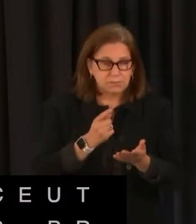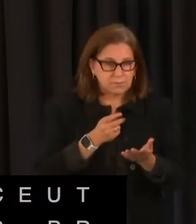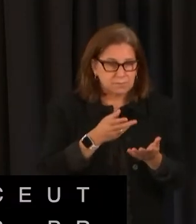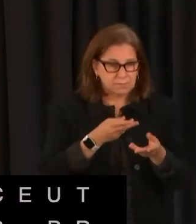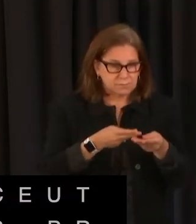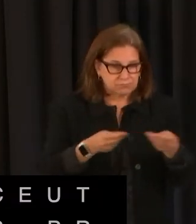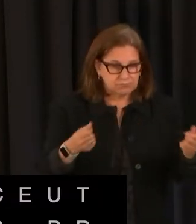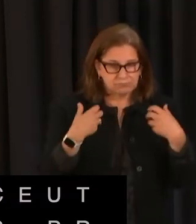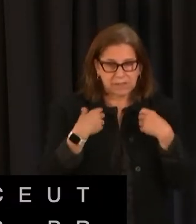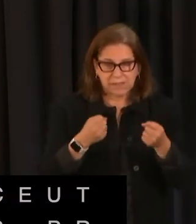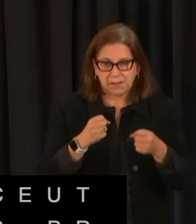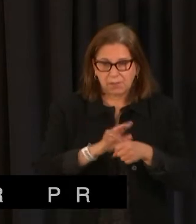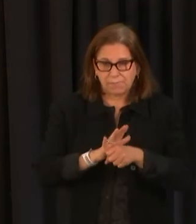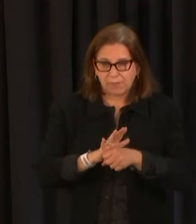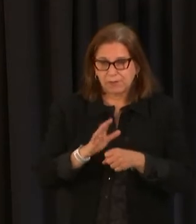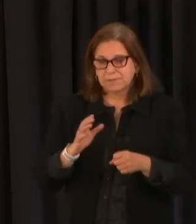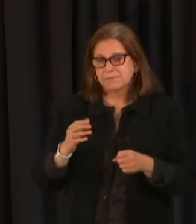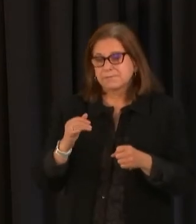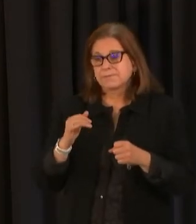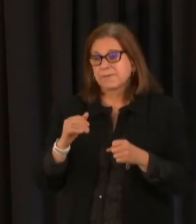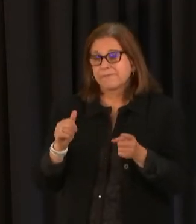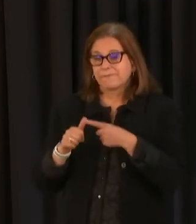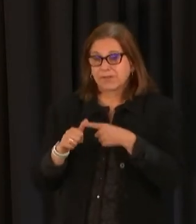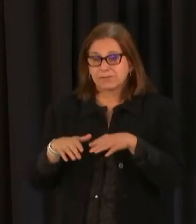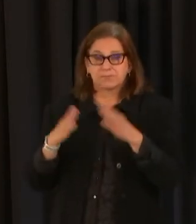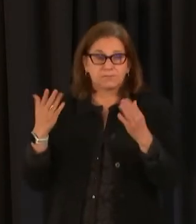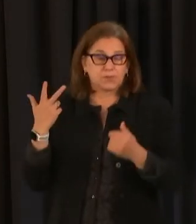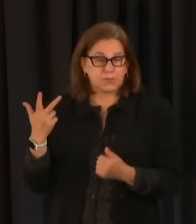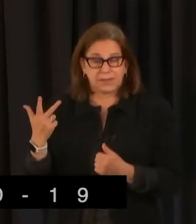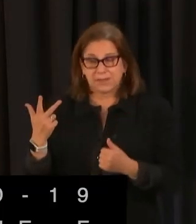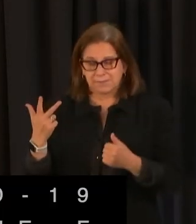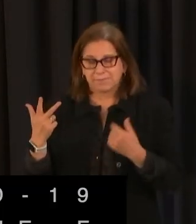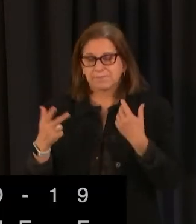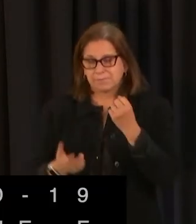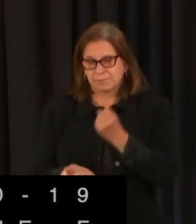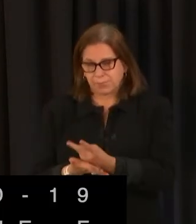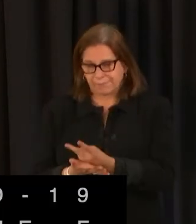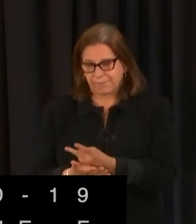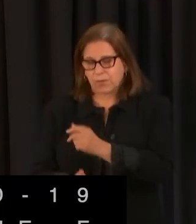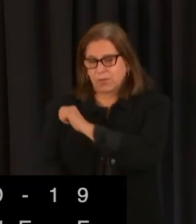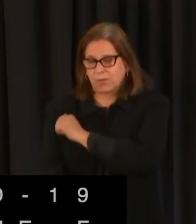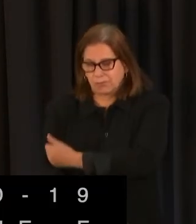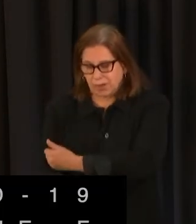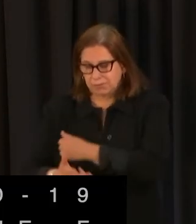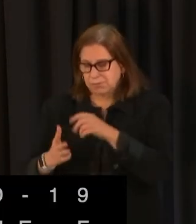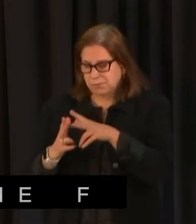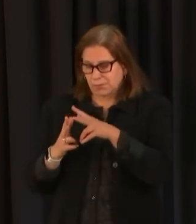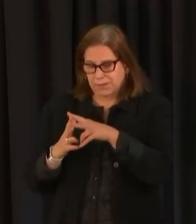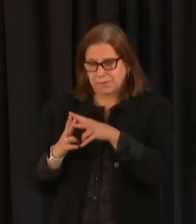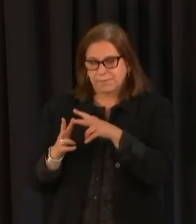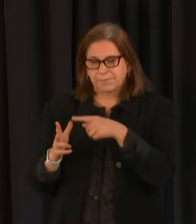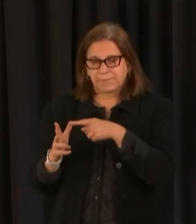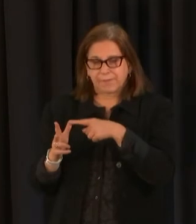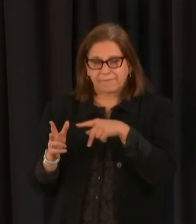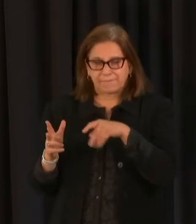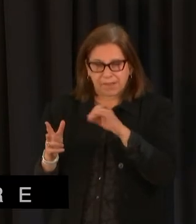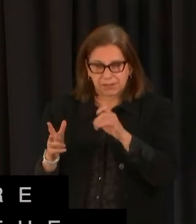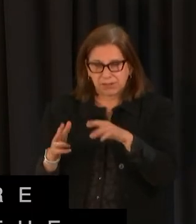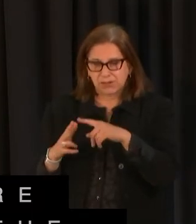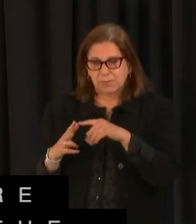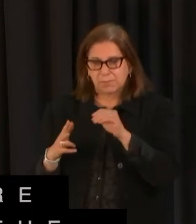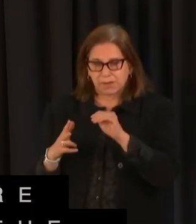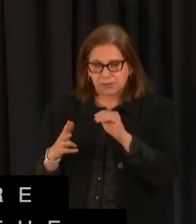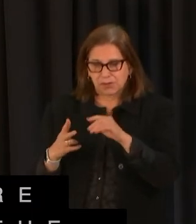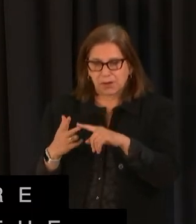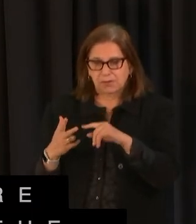done with the first 3 vaccines that were authorized for use in the U.S., is that they become integrated into